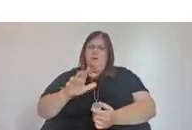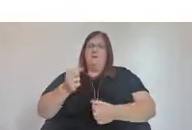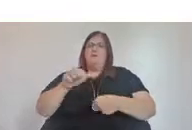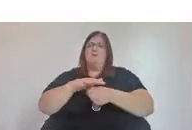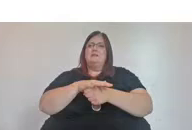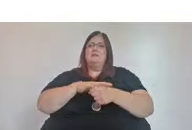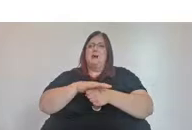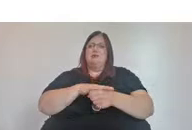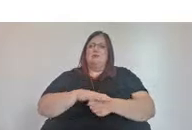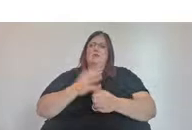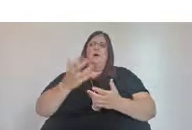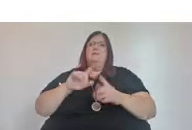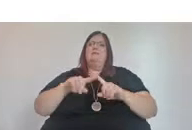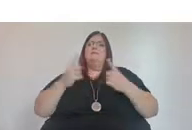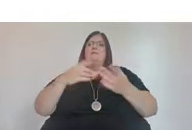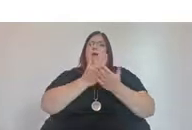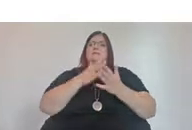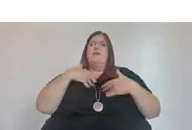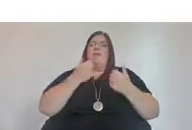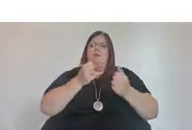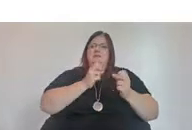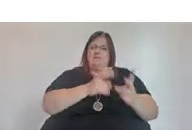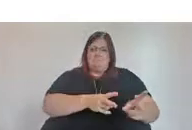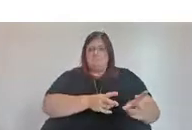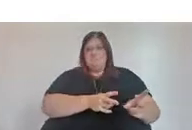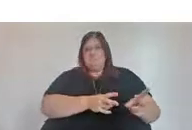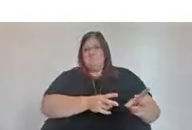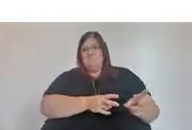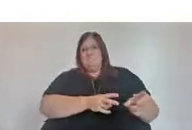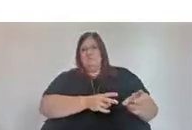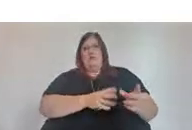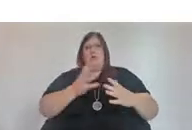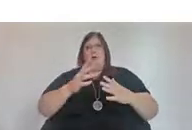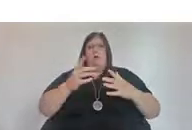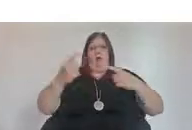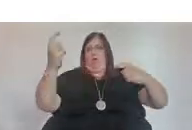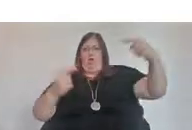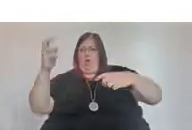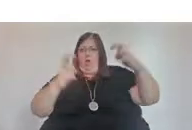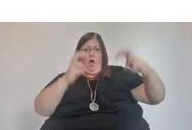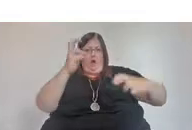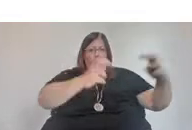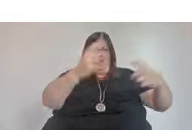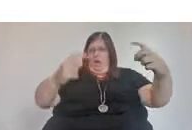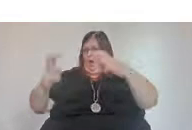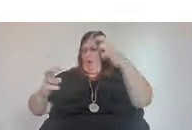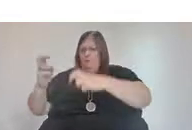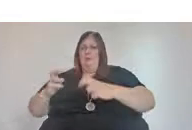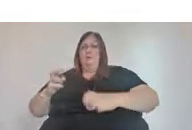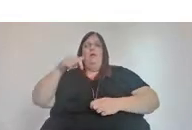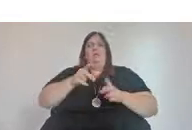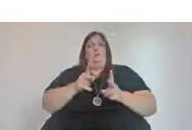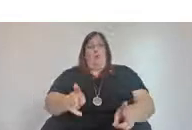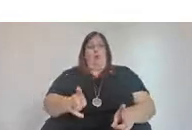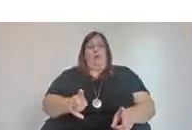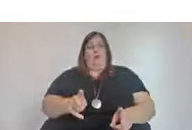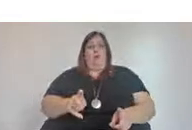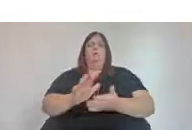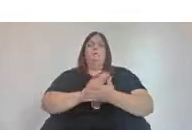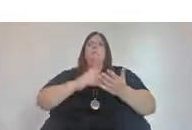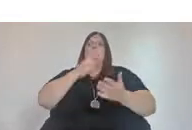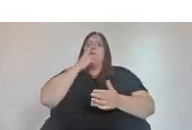parts of the health system often was arguing with each other. the system allows us the opportunity to work